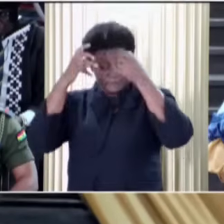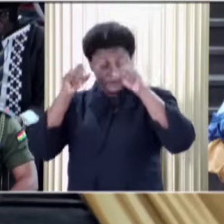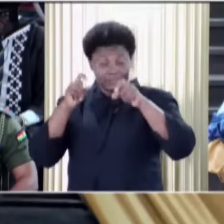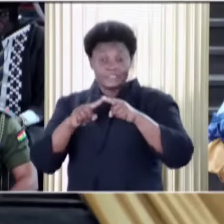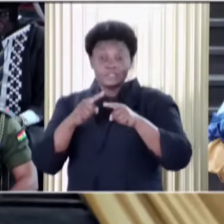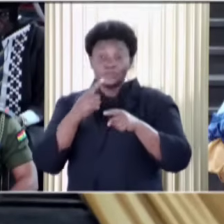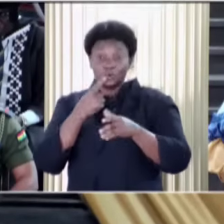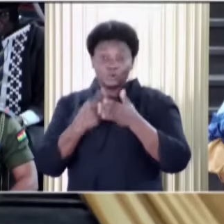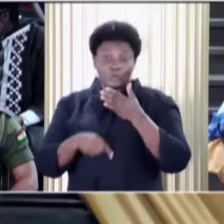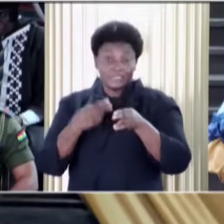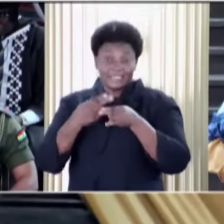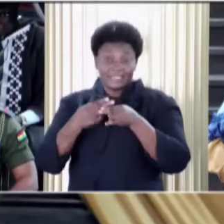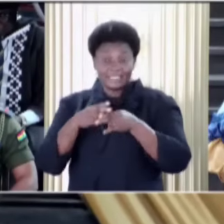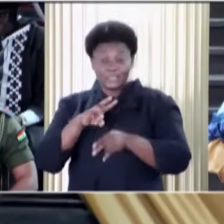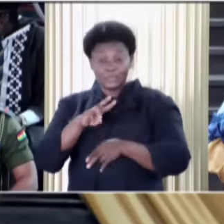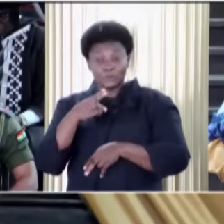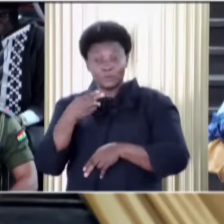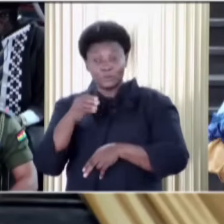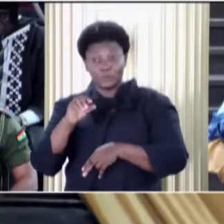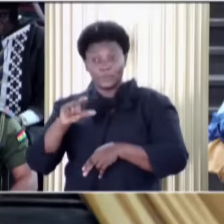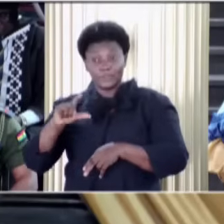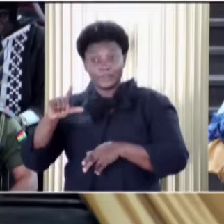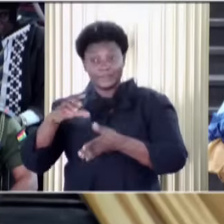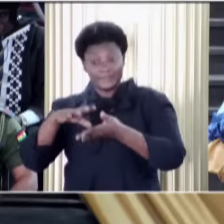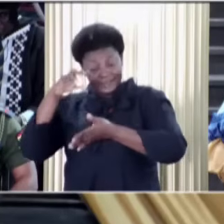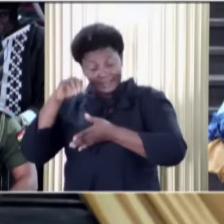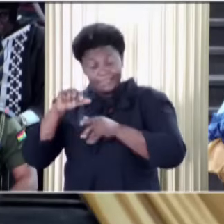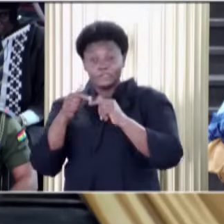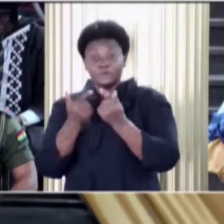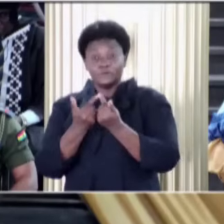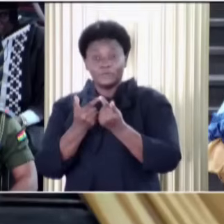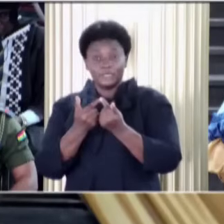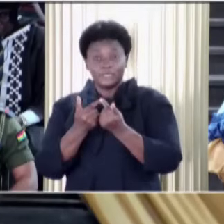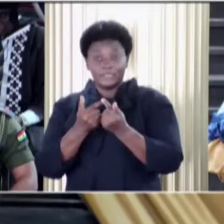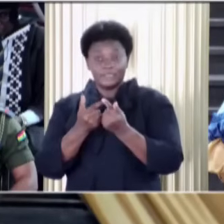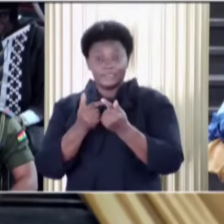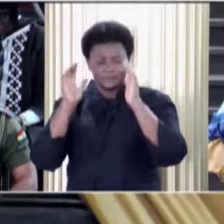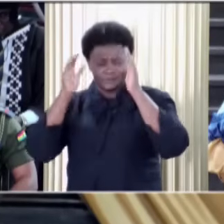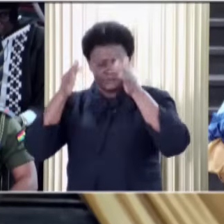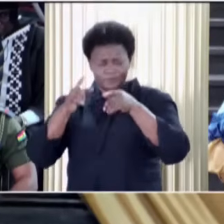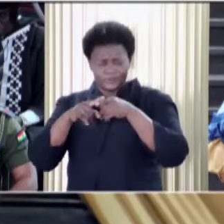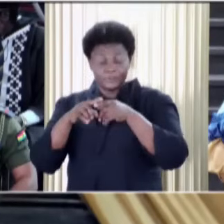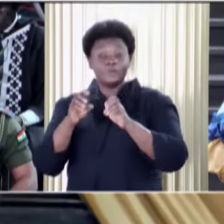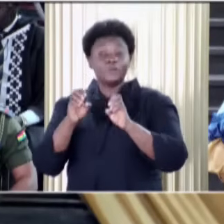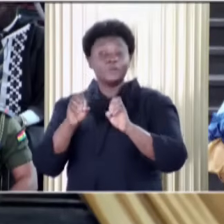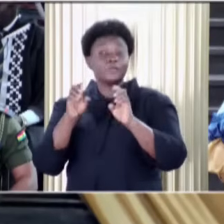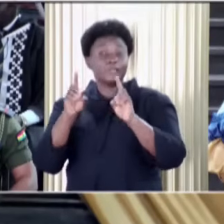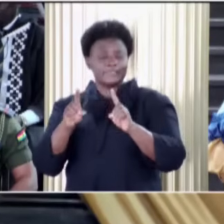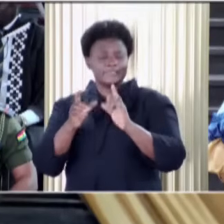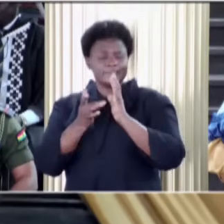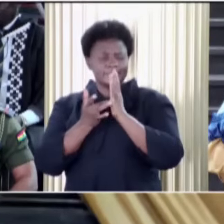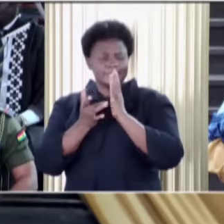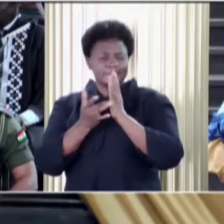Group and the WIT Endowment Fund, which focus on education, technology, and leadership